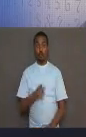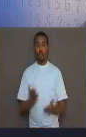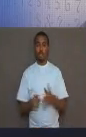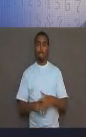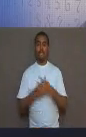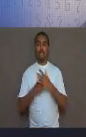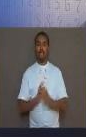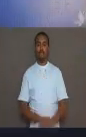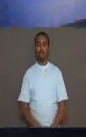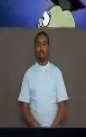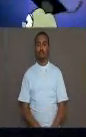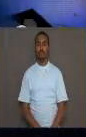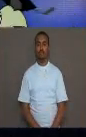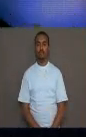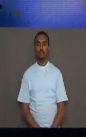may begin.